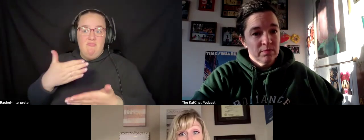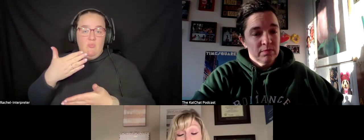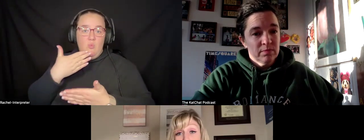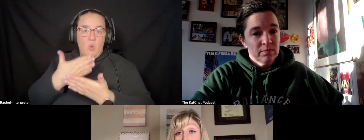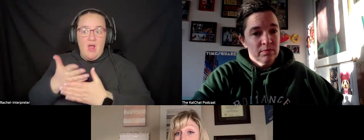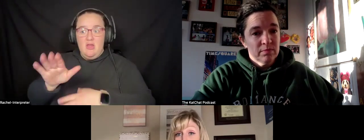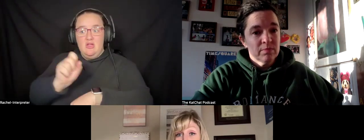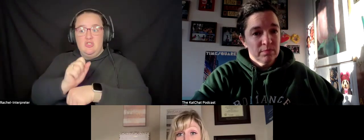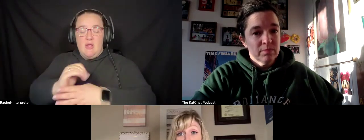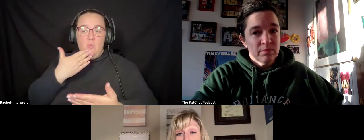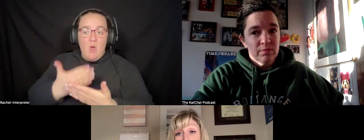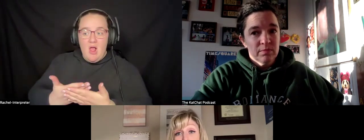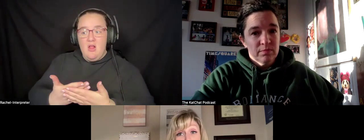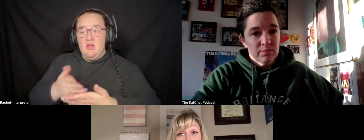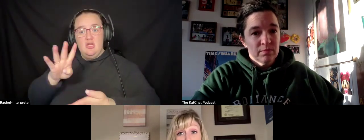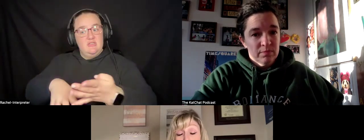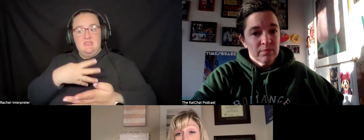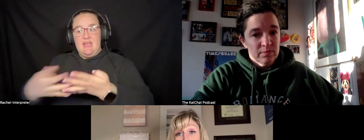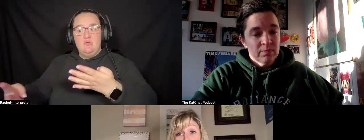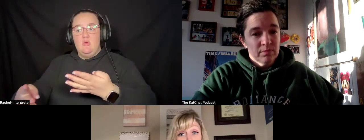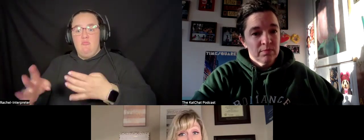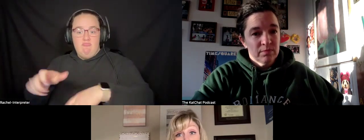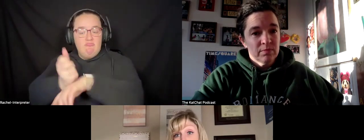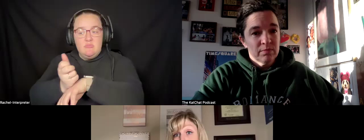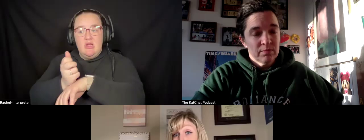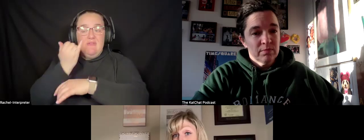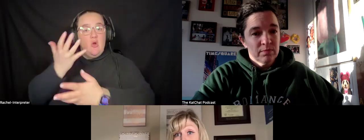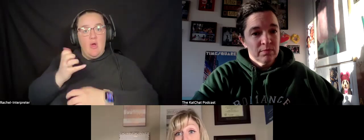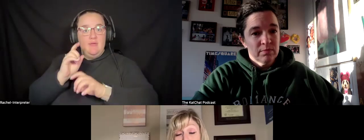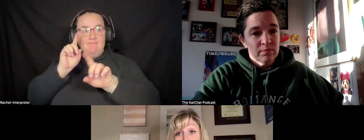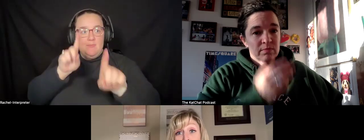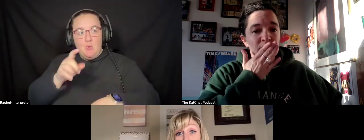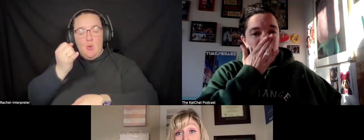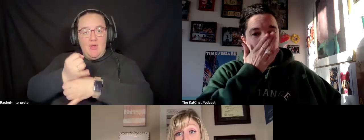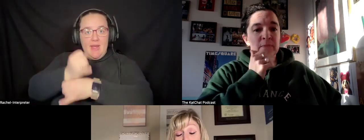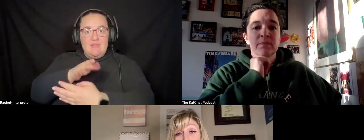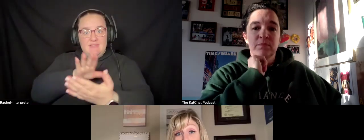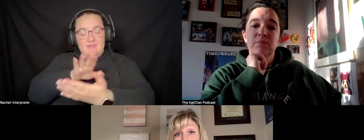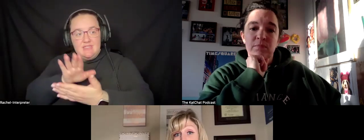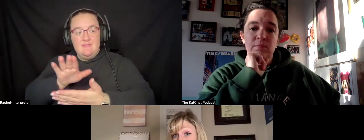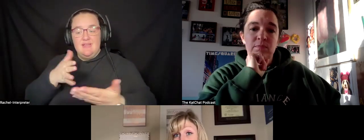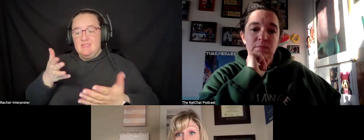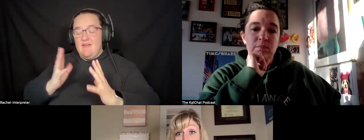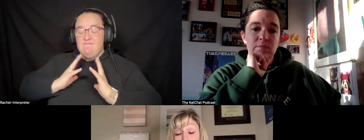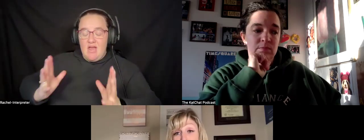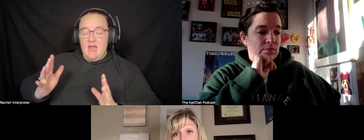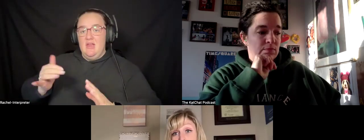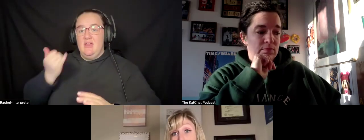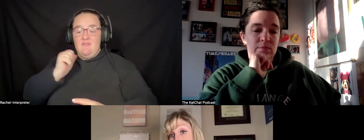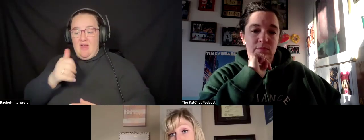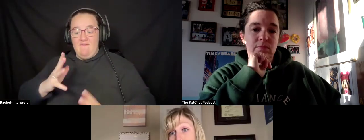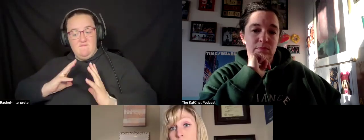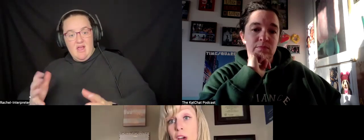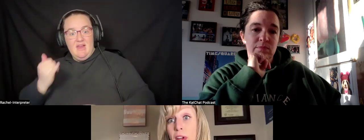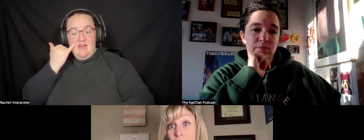set your schedule. If you want to get to campus, you can. And if not, like basically, as long as your work's getting done and you're still finding the